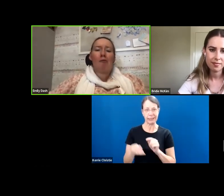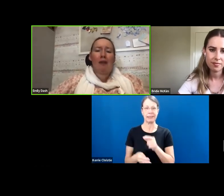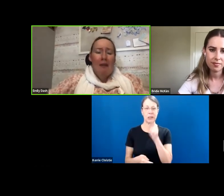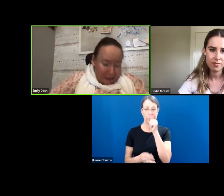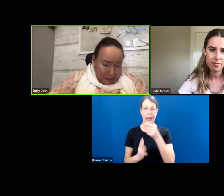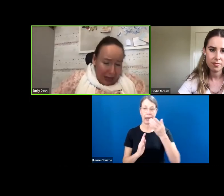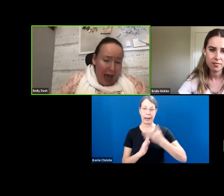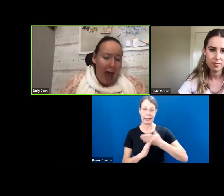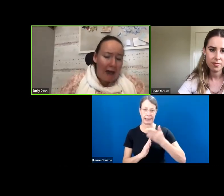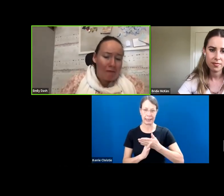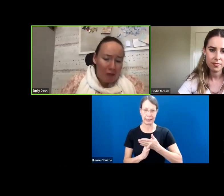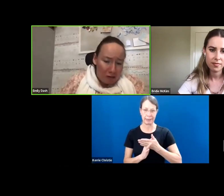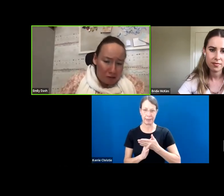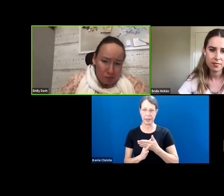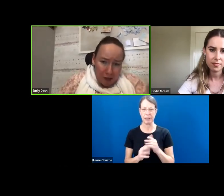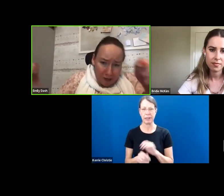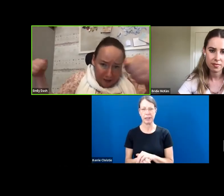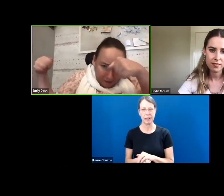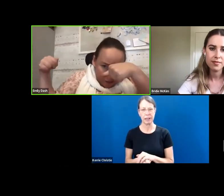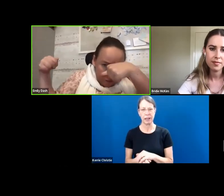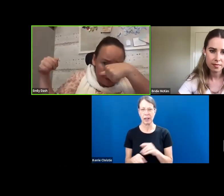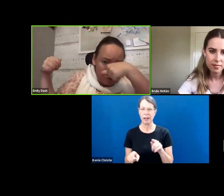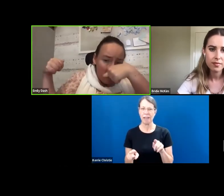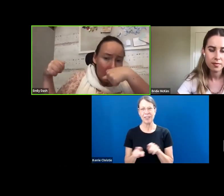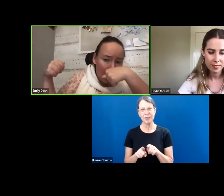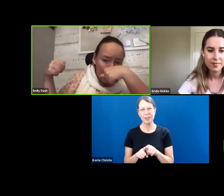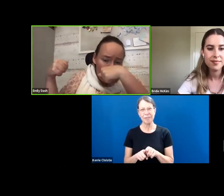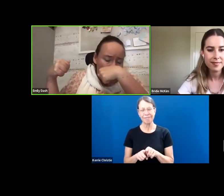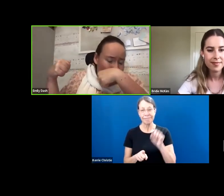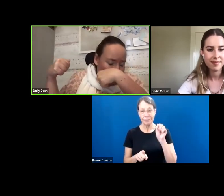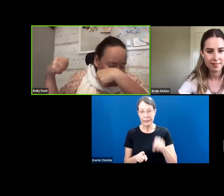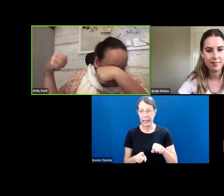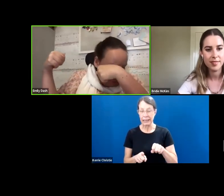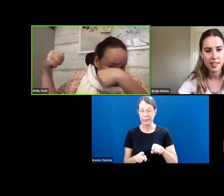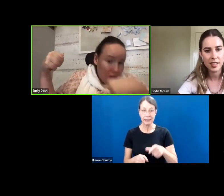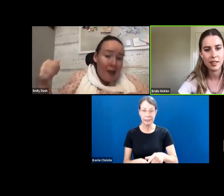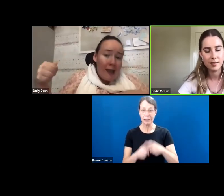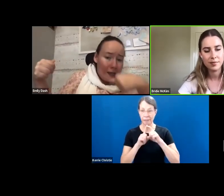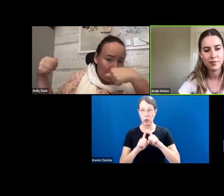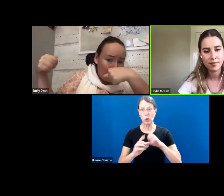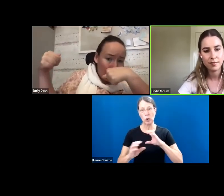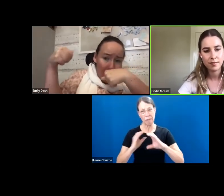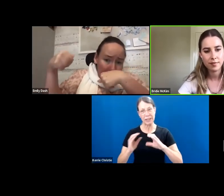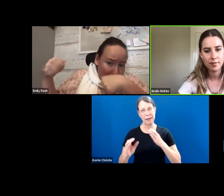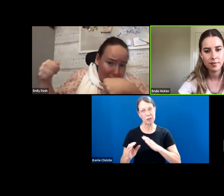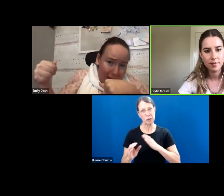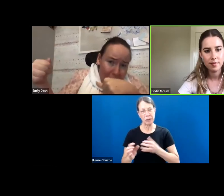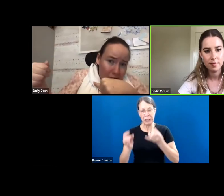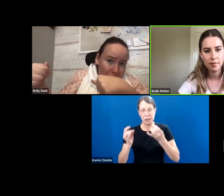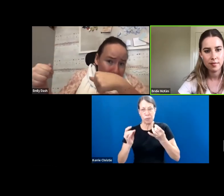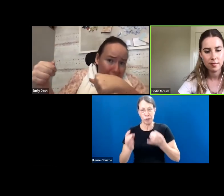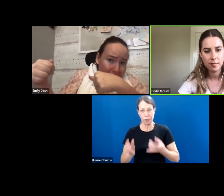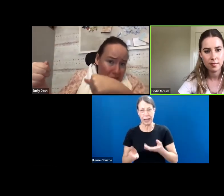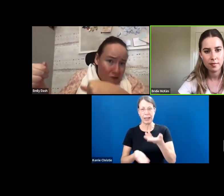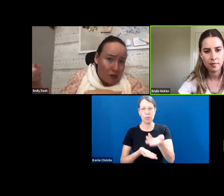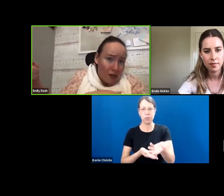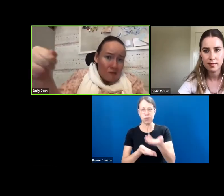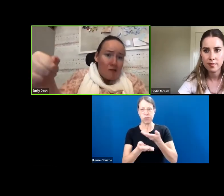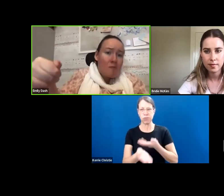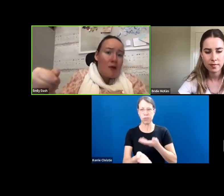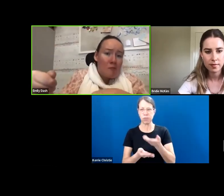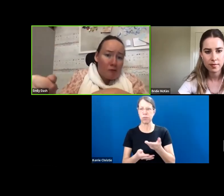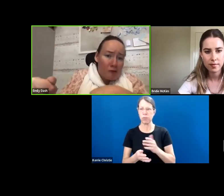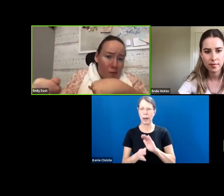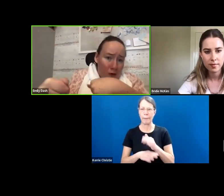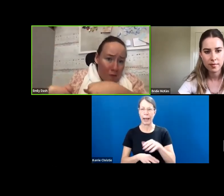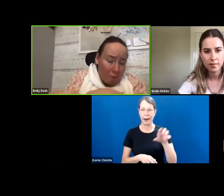be willing to have those really difficult conversations. Yeah. In terms of venues and in terms of